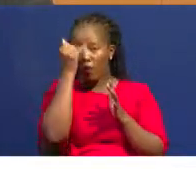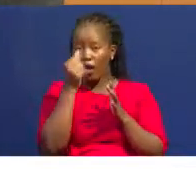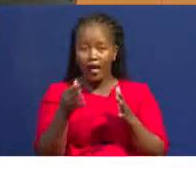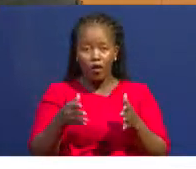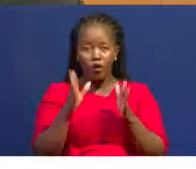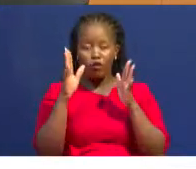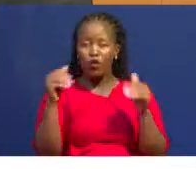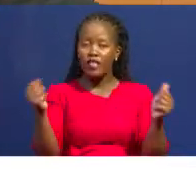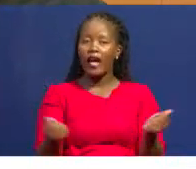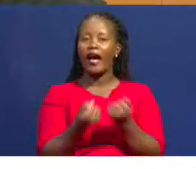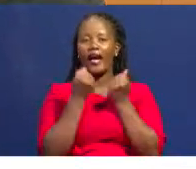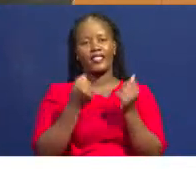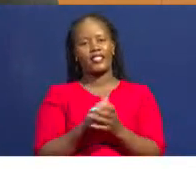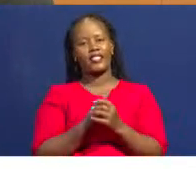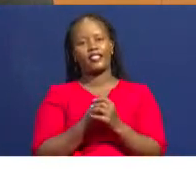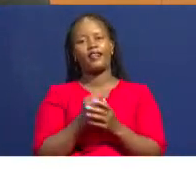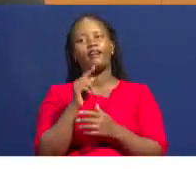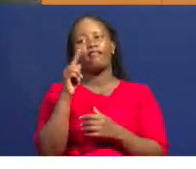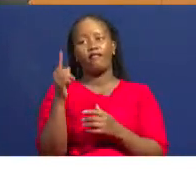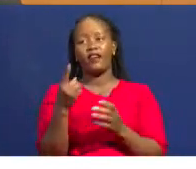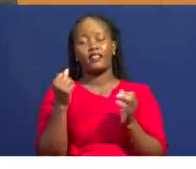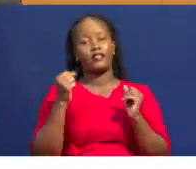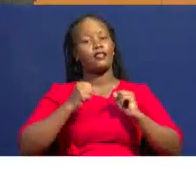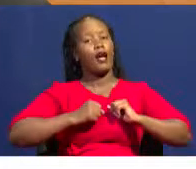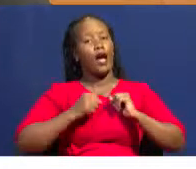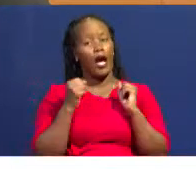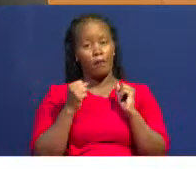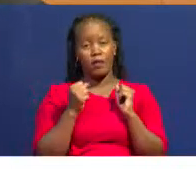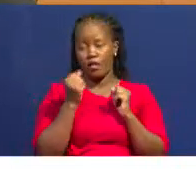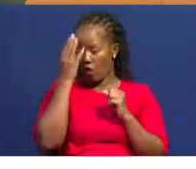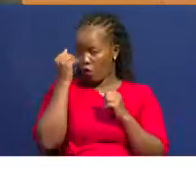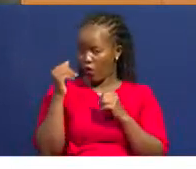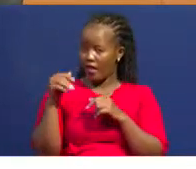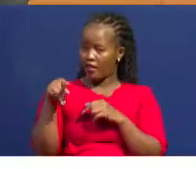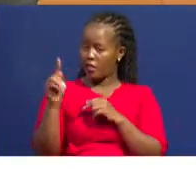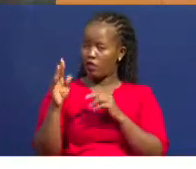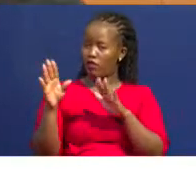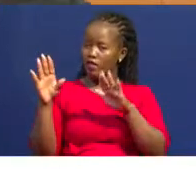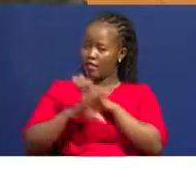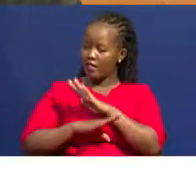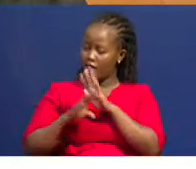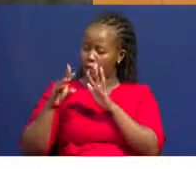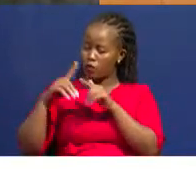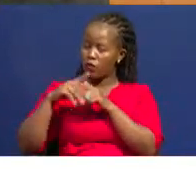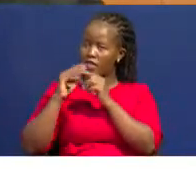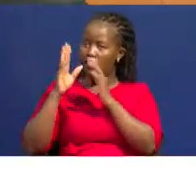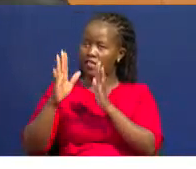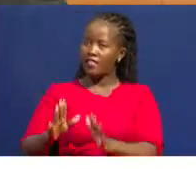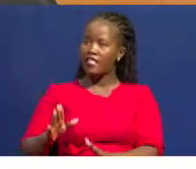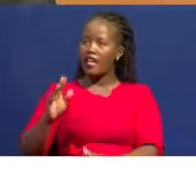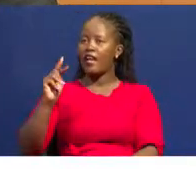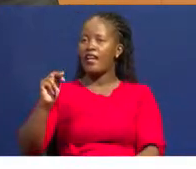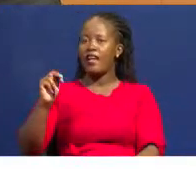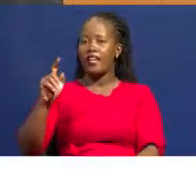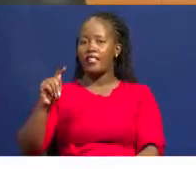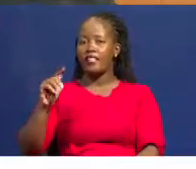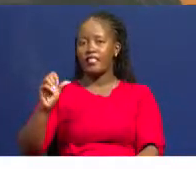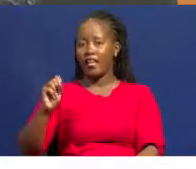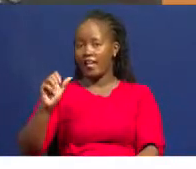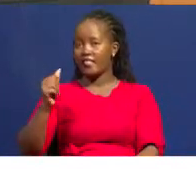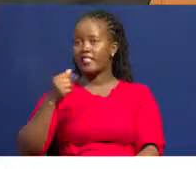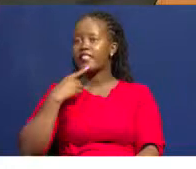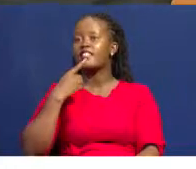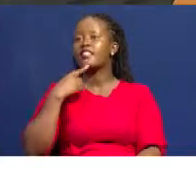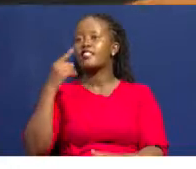accidents? First of all, I'm very happy to have engineer as the deputy engineer here in NTSA. He has said it very clear that when